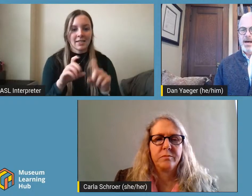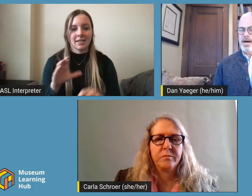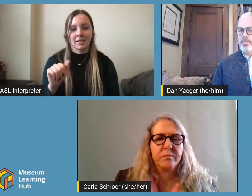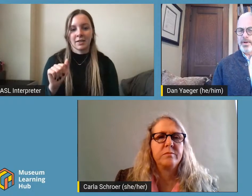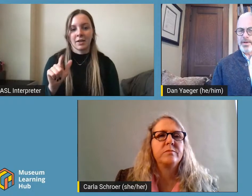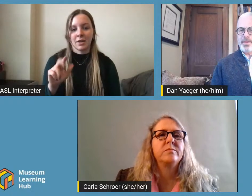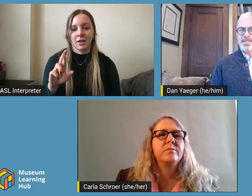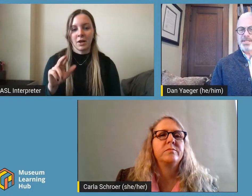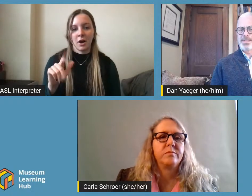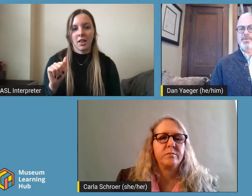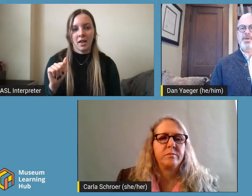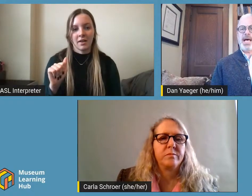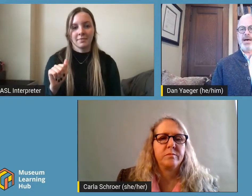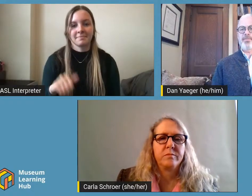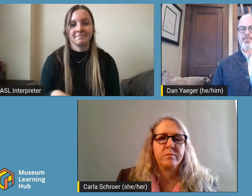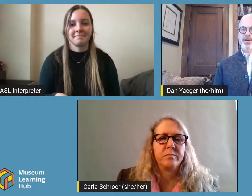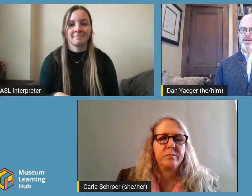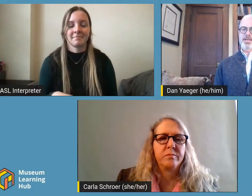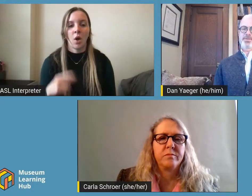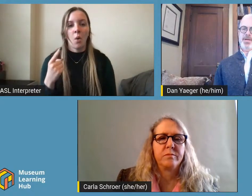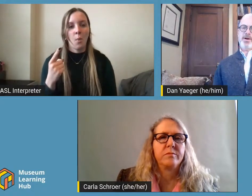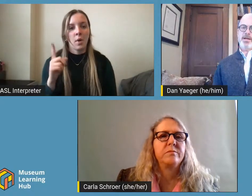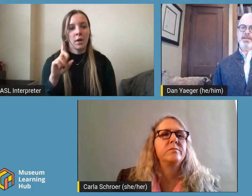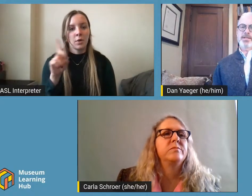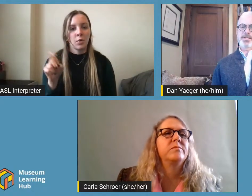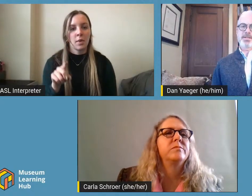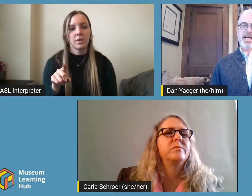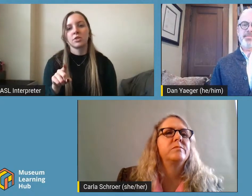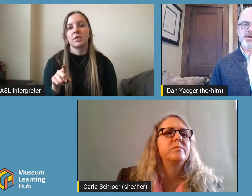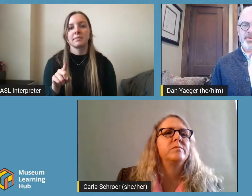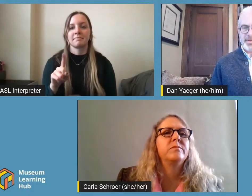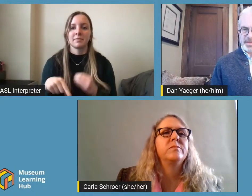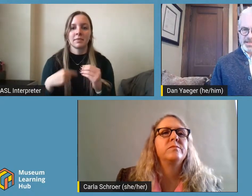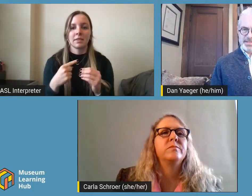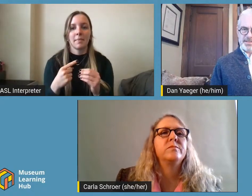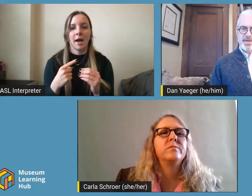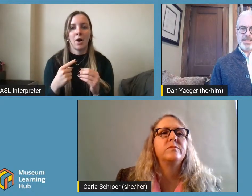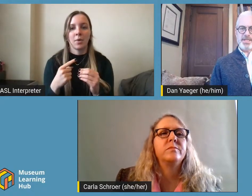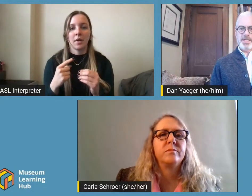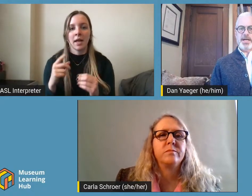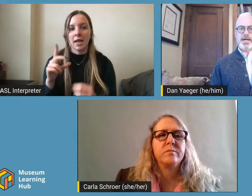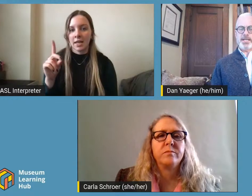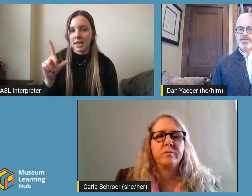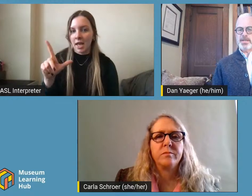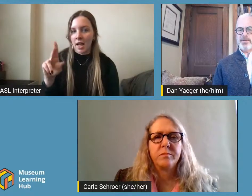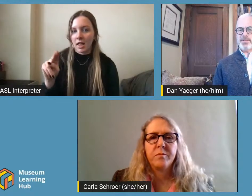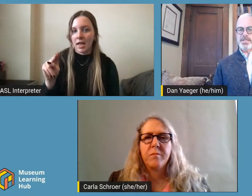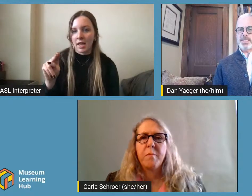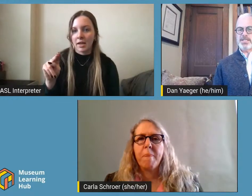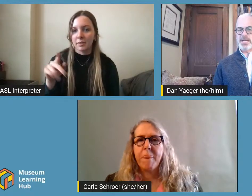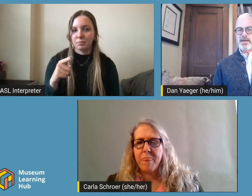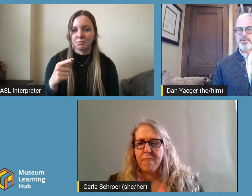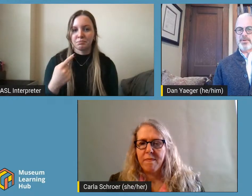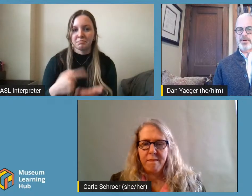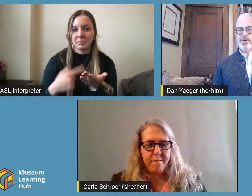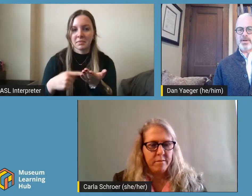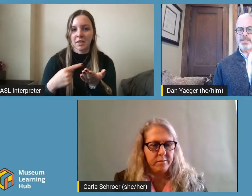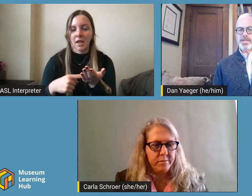Carla. One of the questions that we have is regarding the digital lab notebook that you just mentioned. Can you give us an